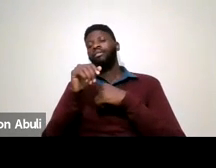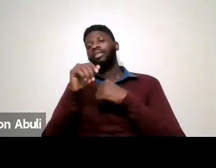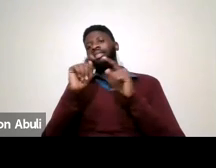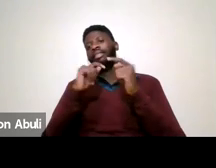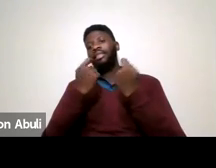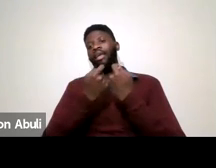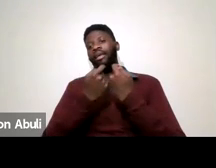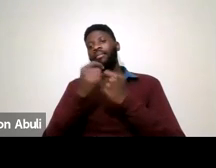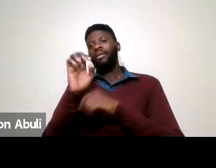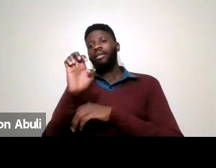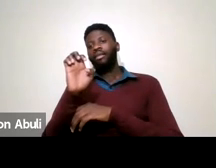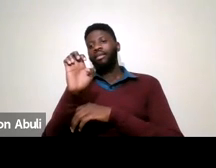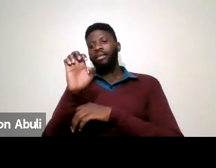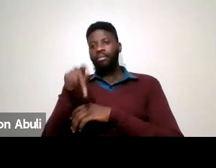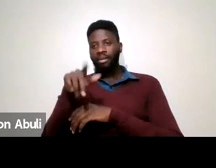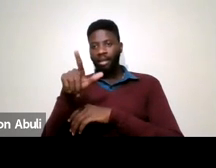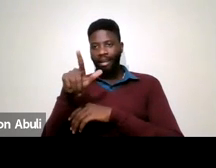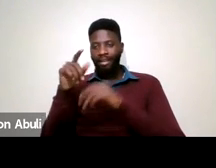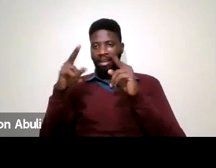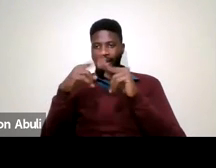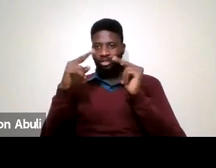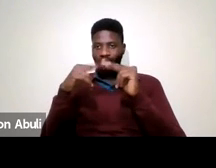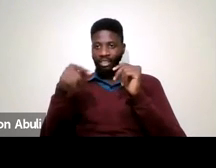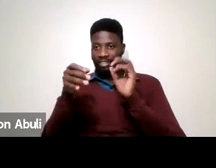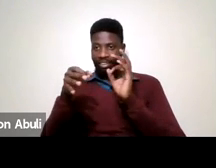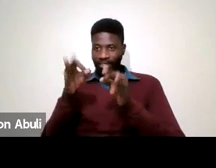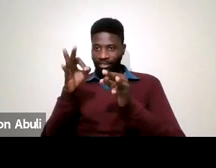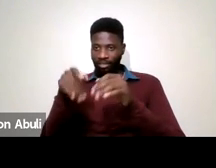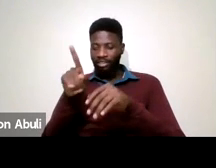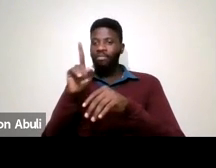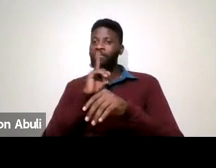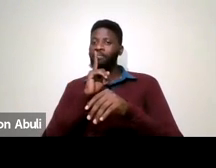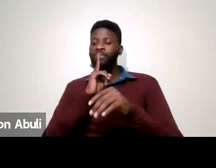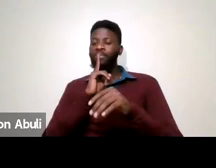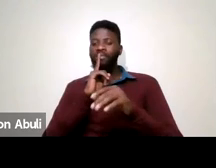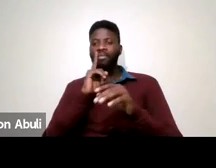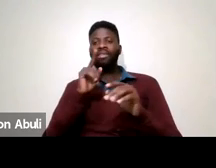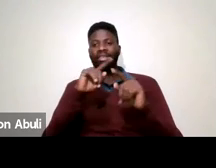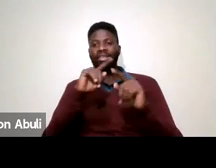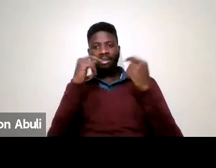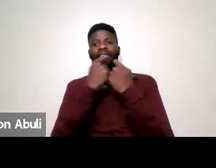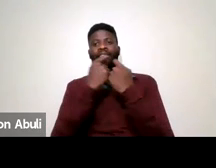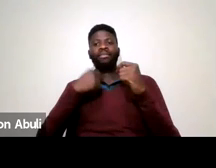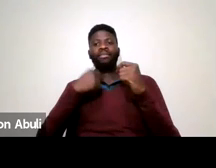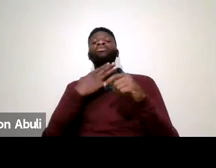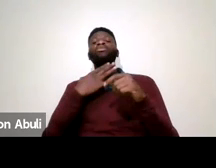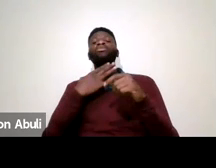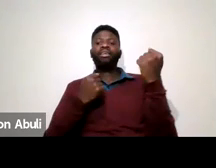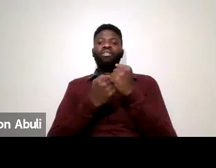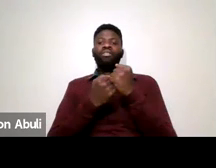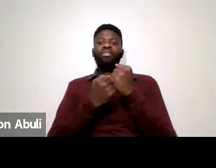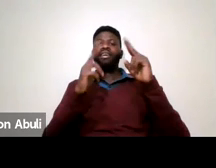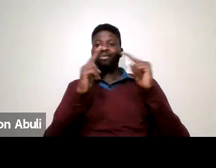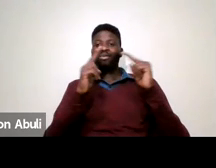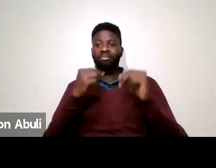And if you had set a goal that it's one of the teams you want to support and it's the football you want to enjoy, I don't know how many